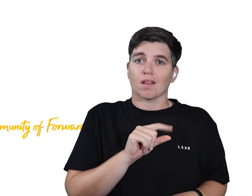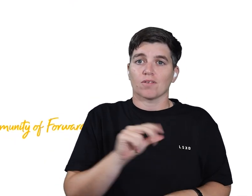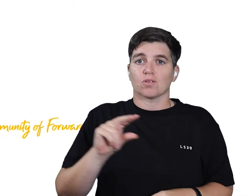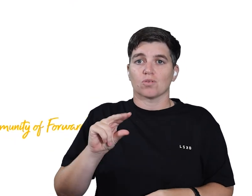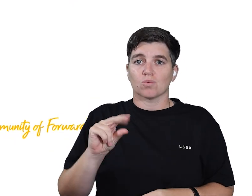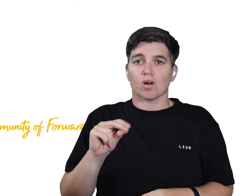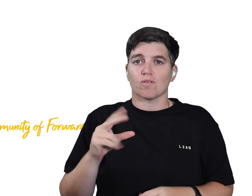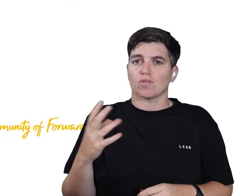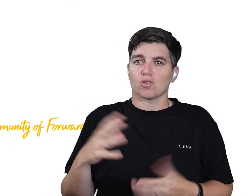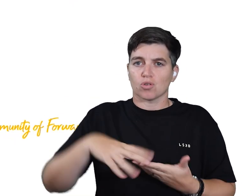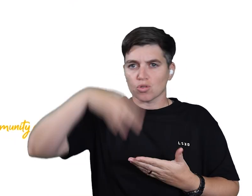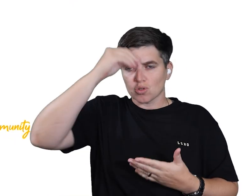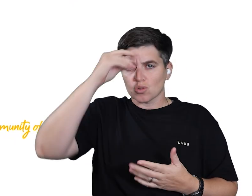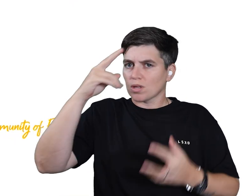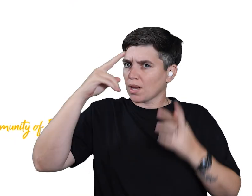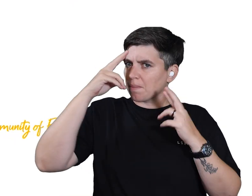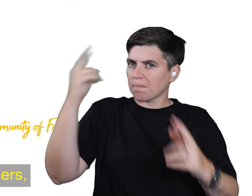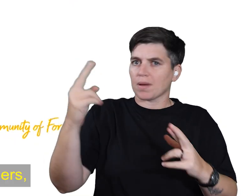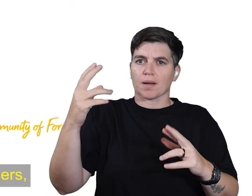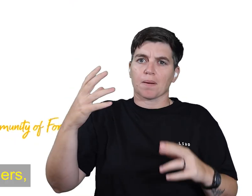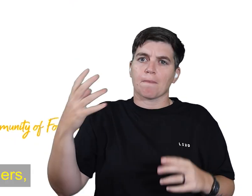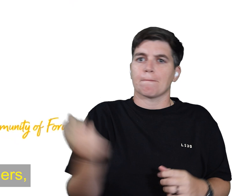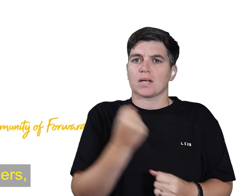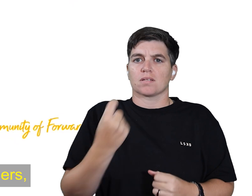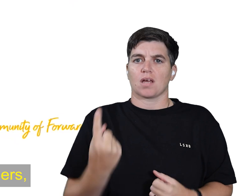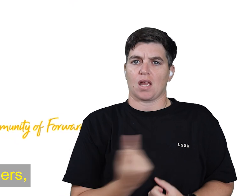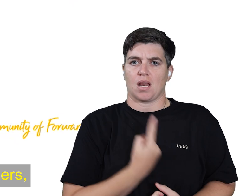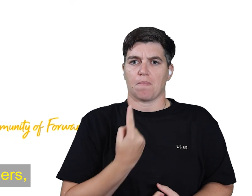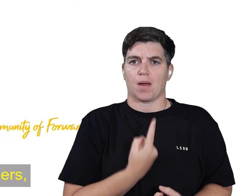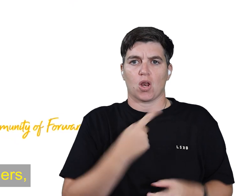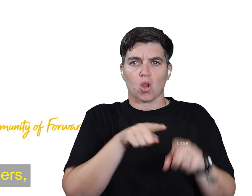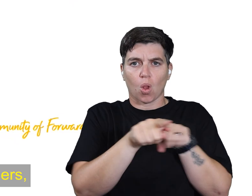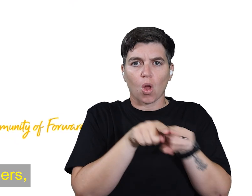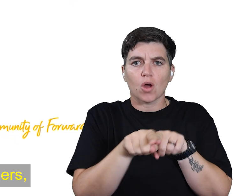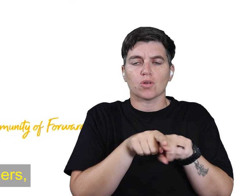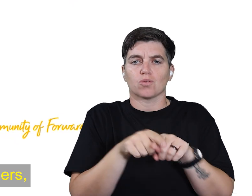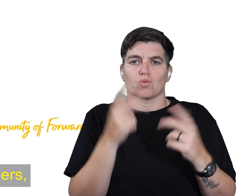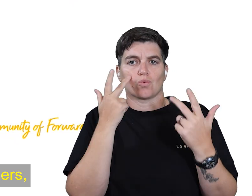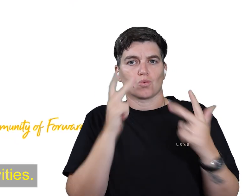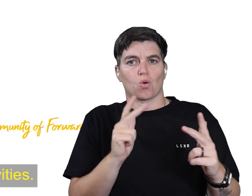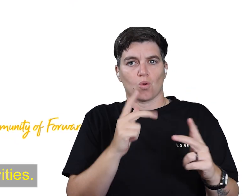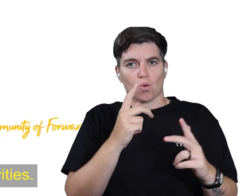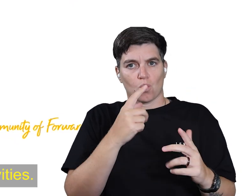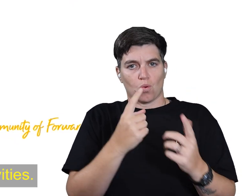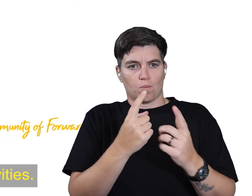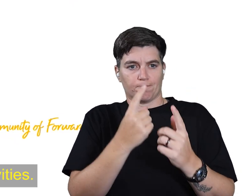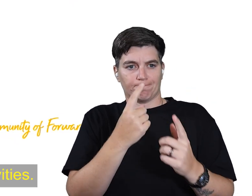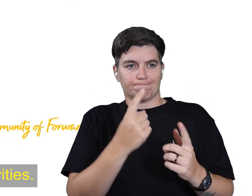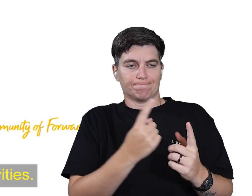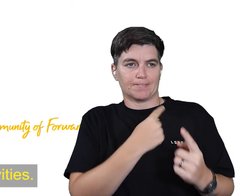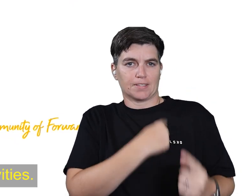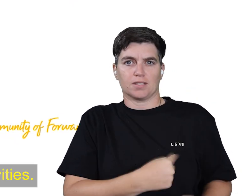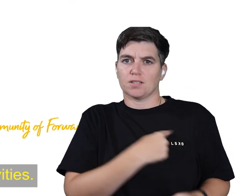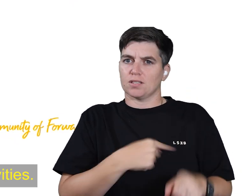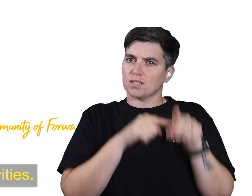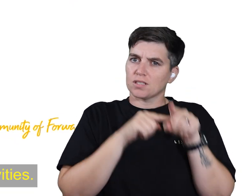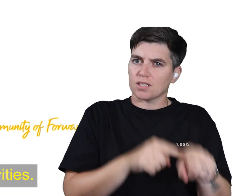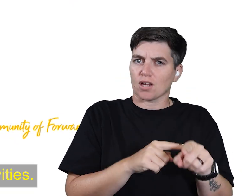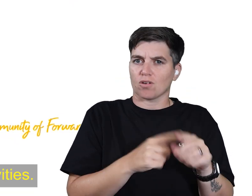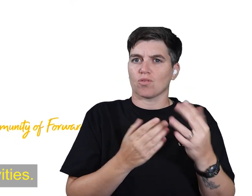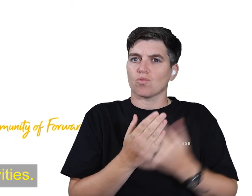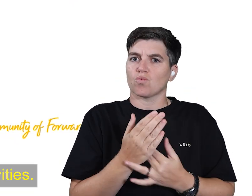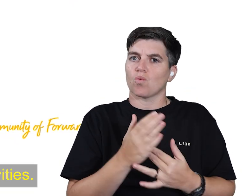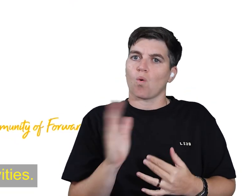produce. In Year 11 and 12, students are expected to be independent learners who demonstrate integrity